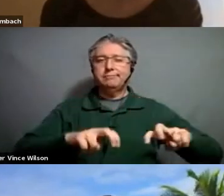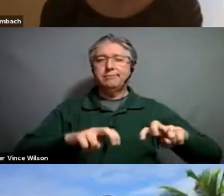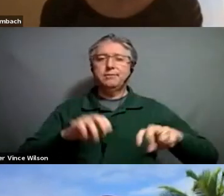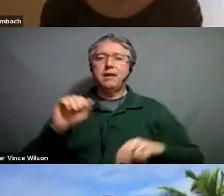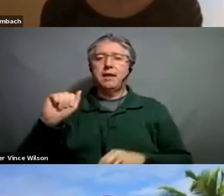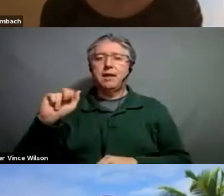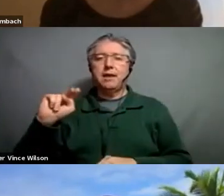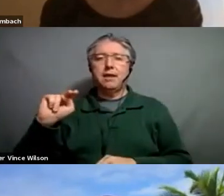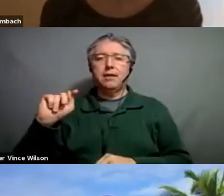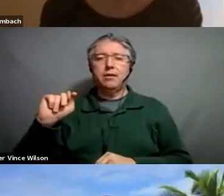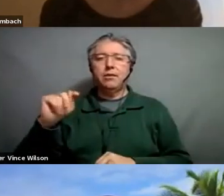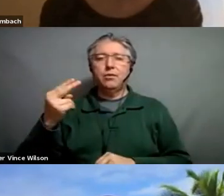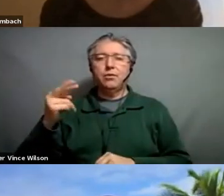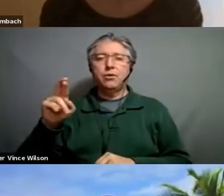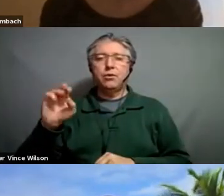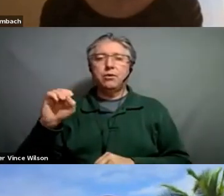design.